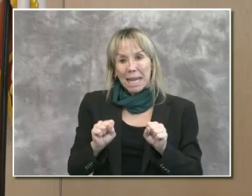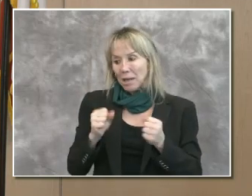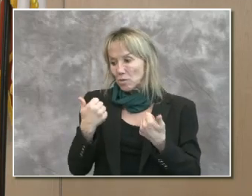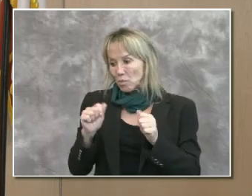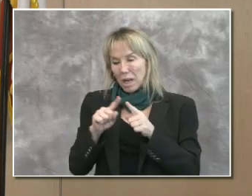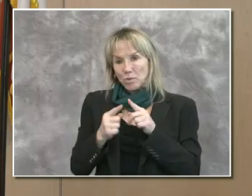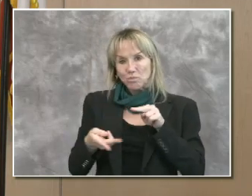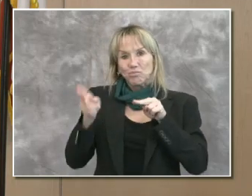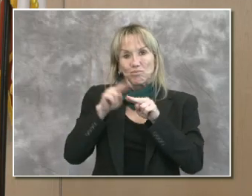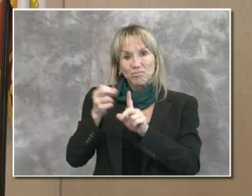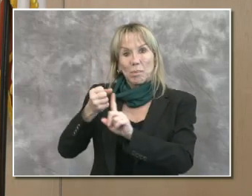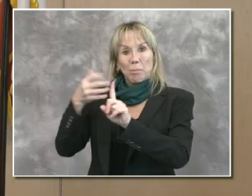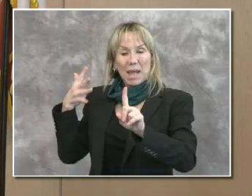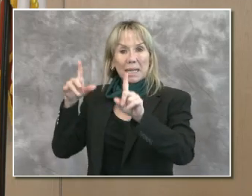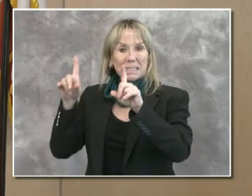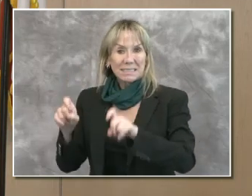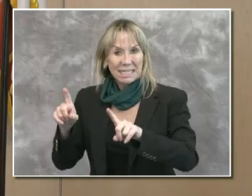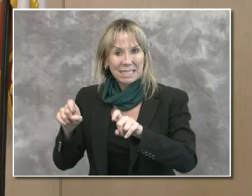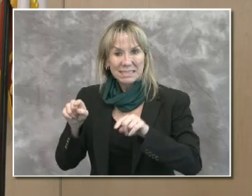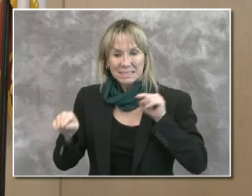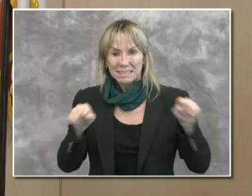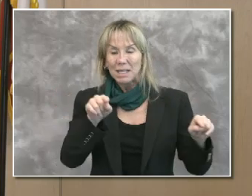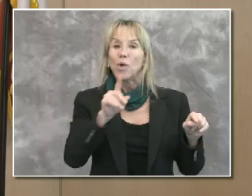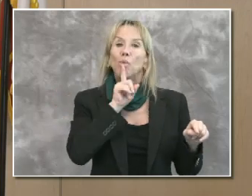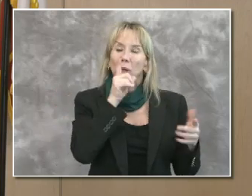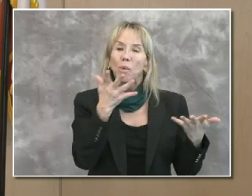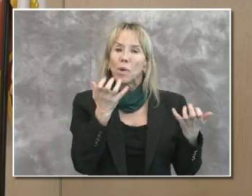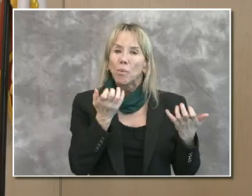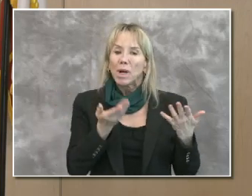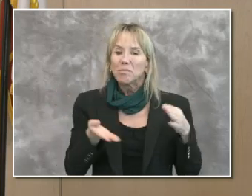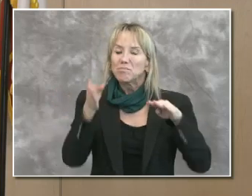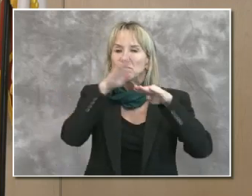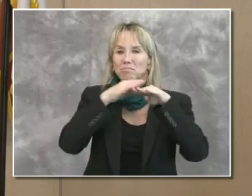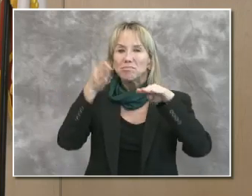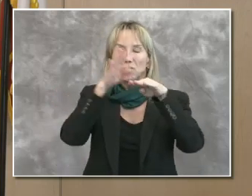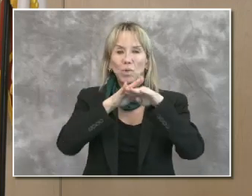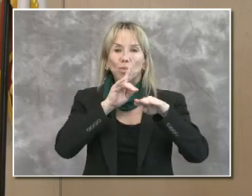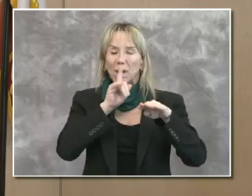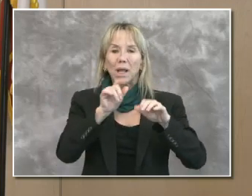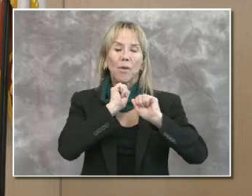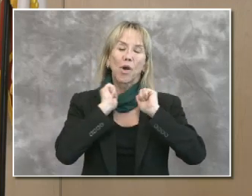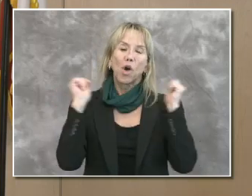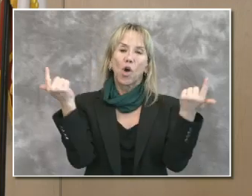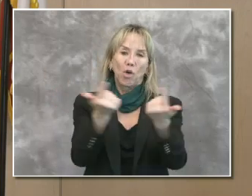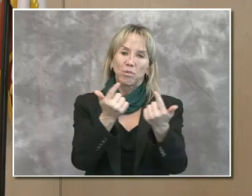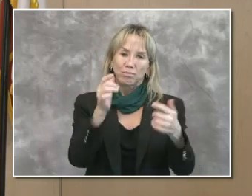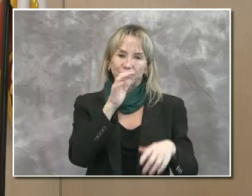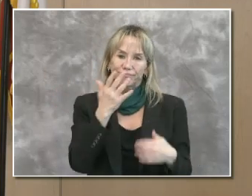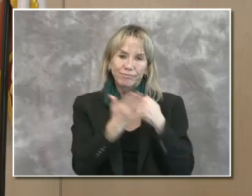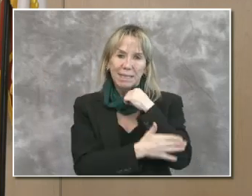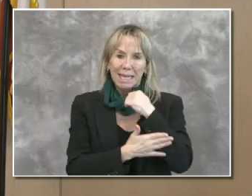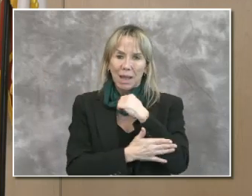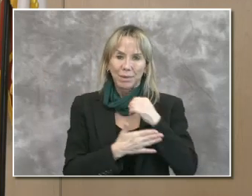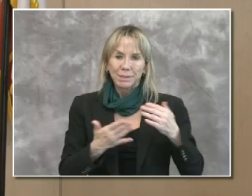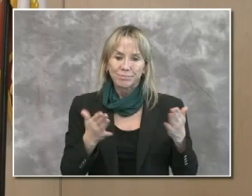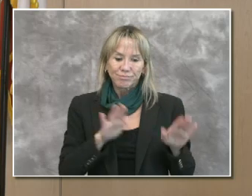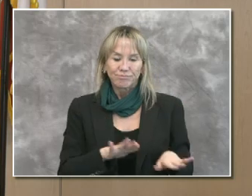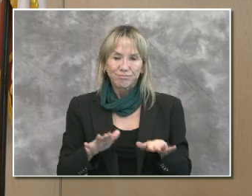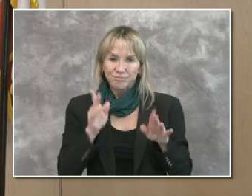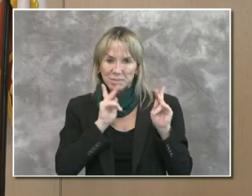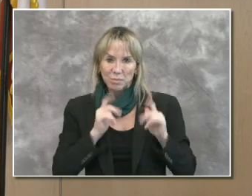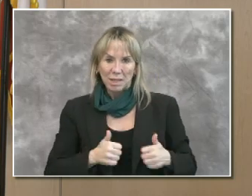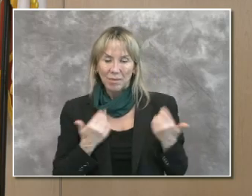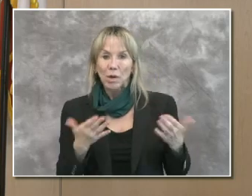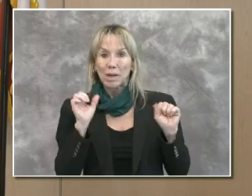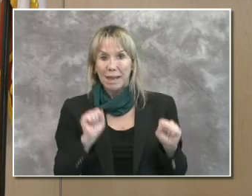testing? And the overall intention there is to expand testing overall across the entire county. So that was